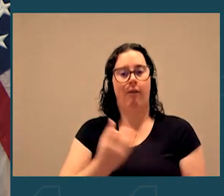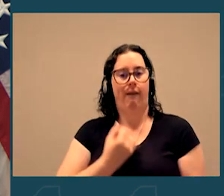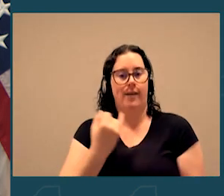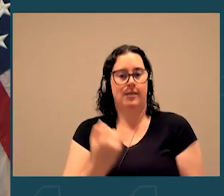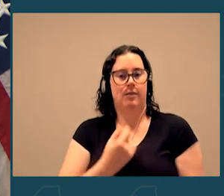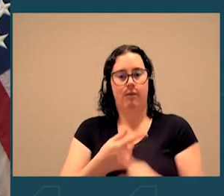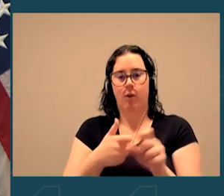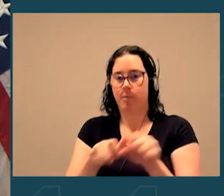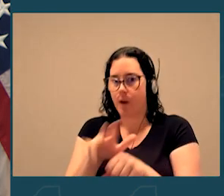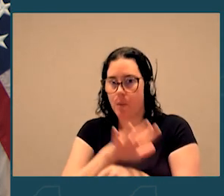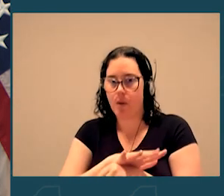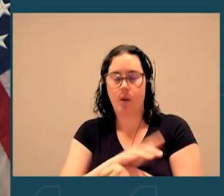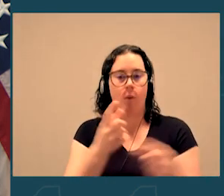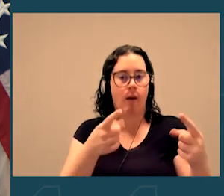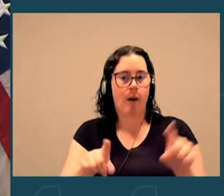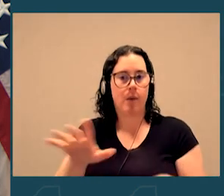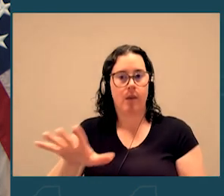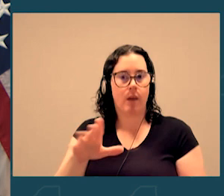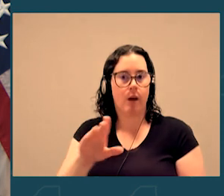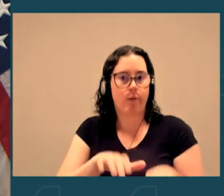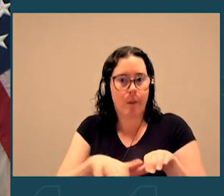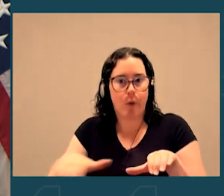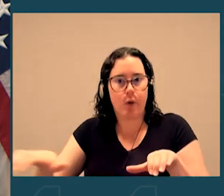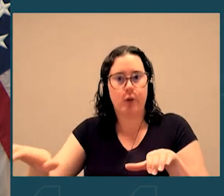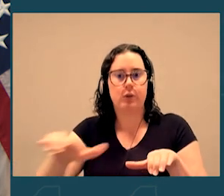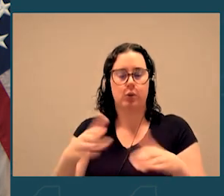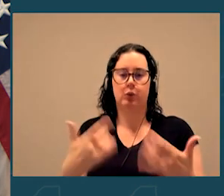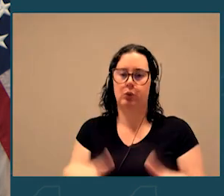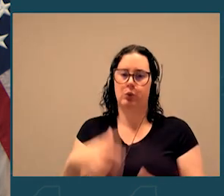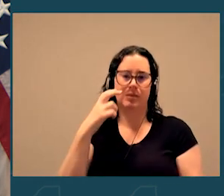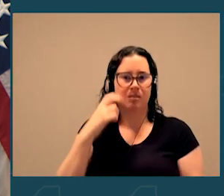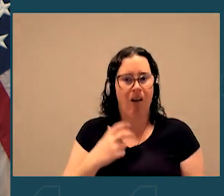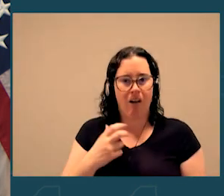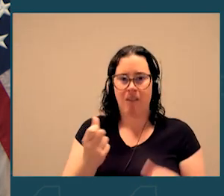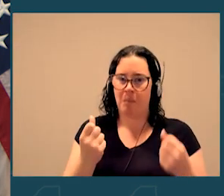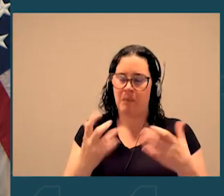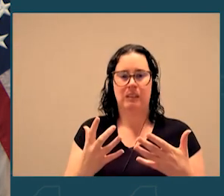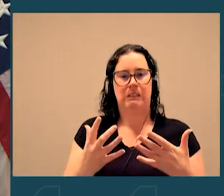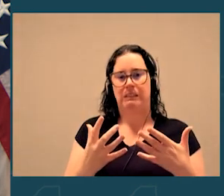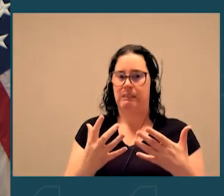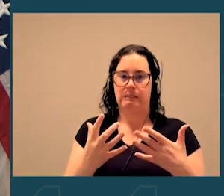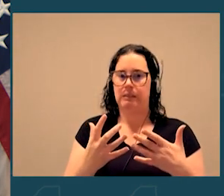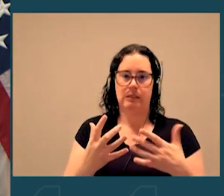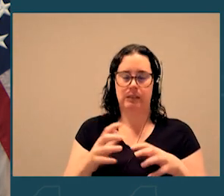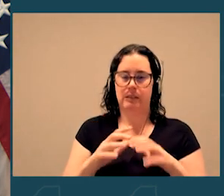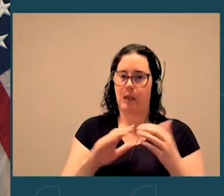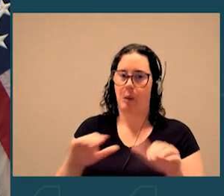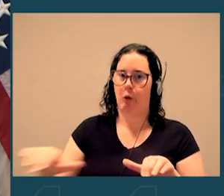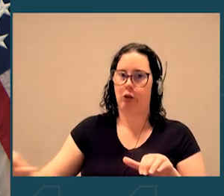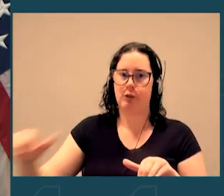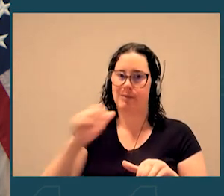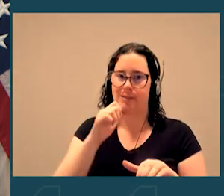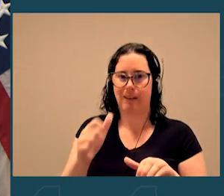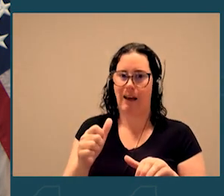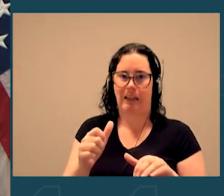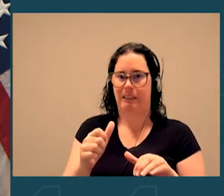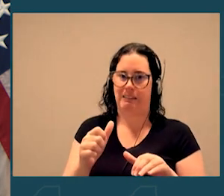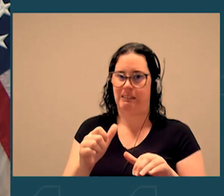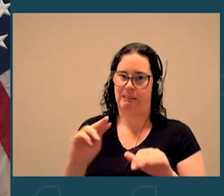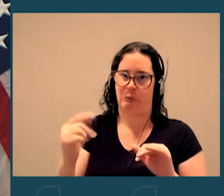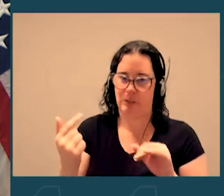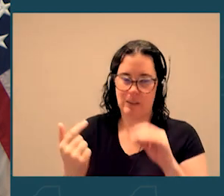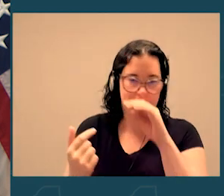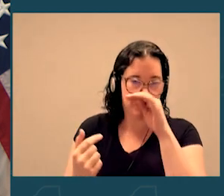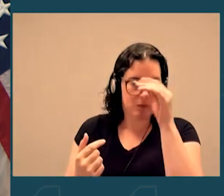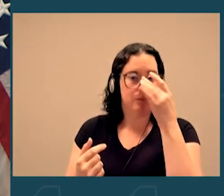in their neighborhoods, and neighborhoods are tough. There's some really tough neighborhoods. Nobody wants their kids to have to endure that. I'm